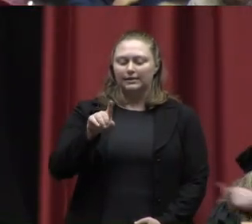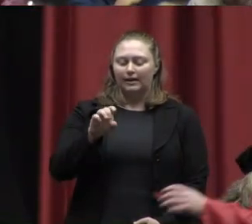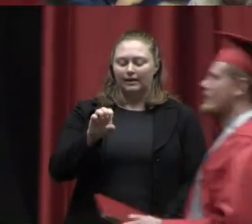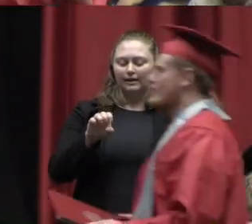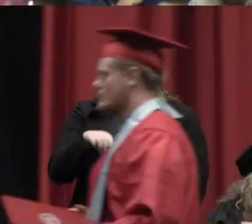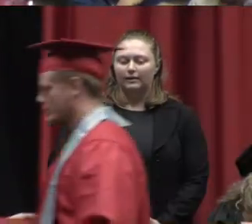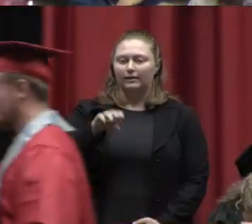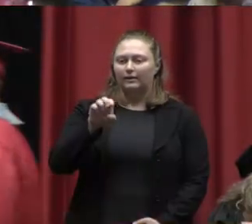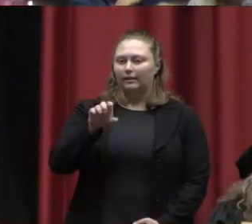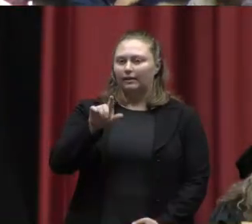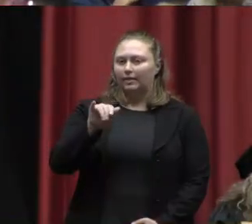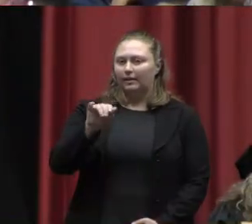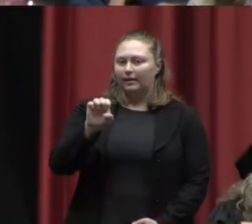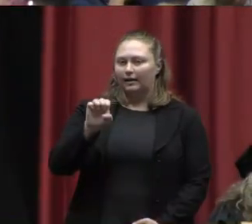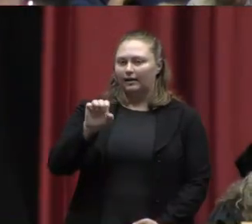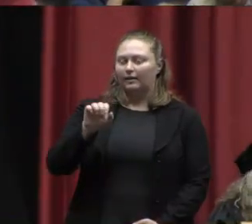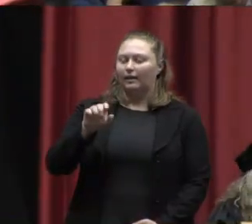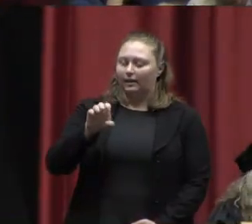Ellie Ortiz.